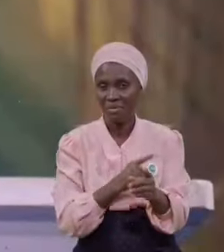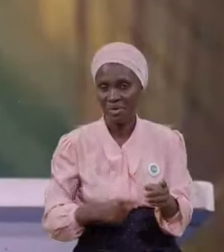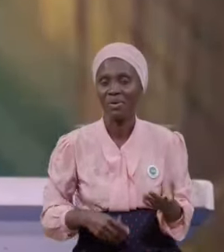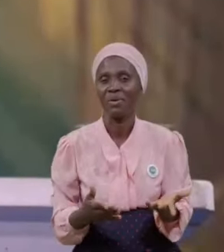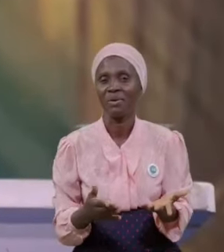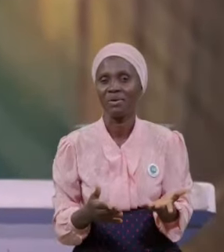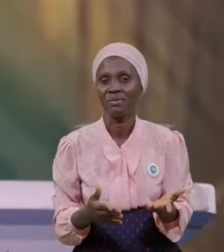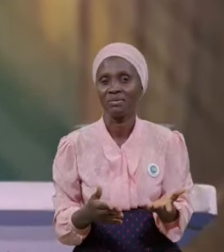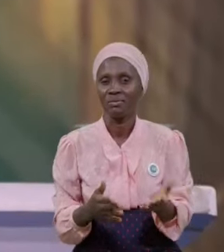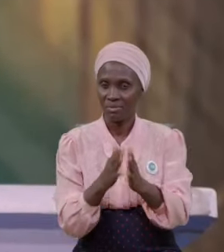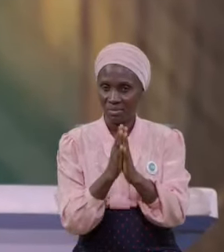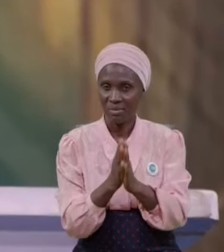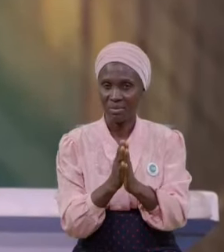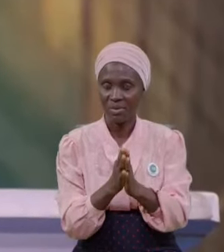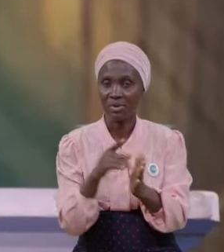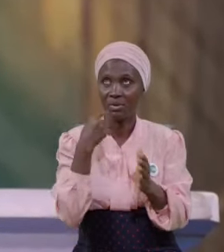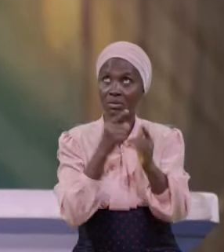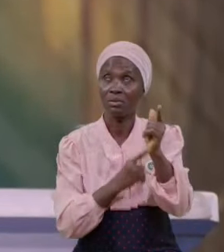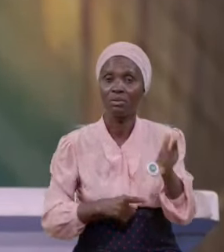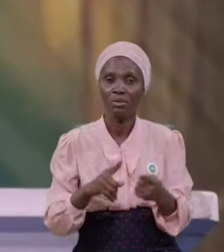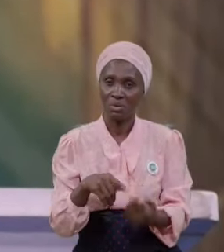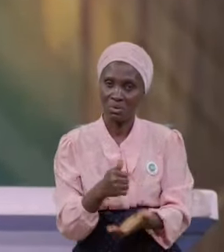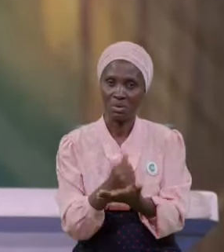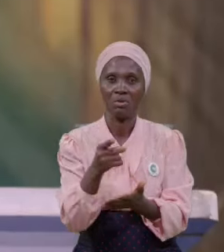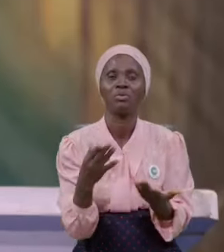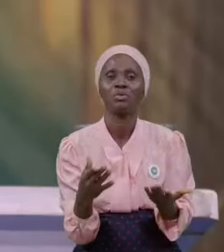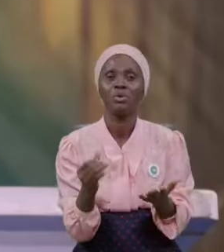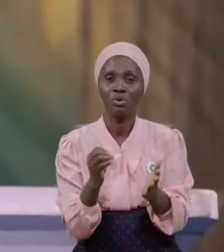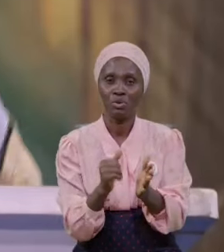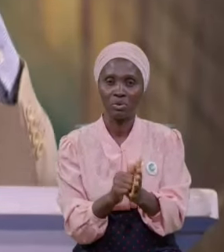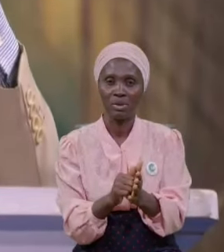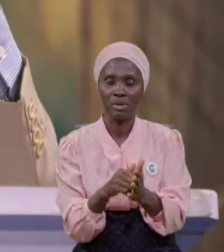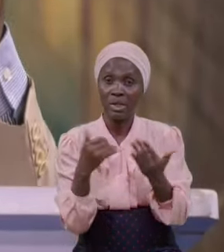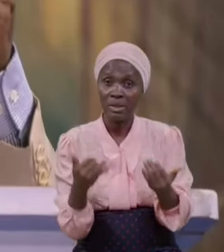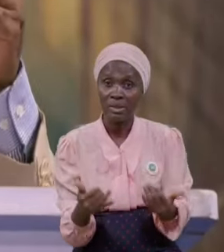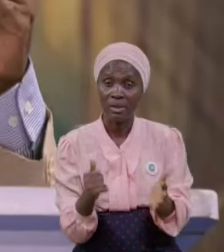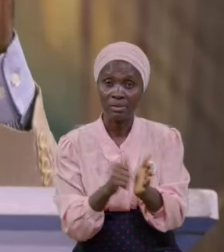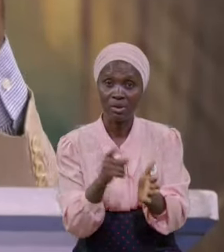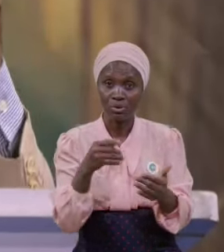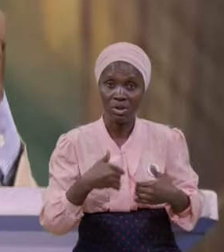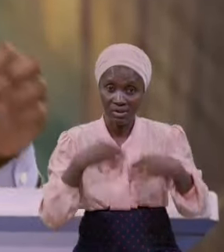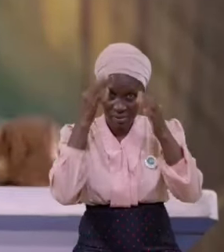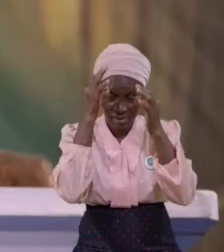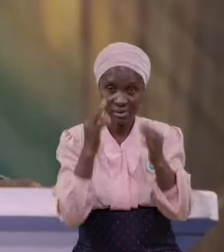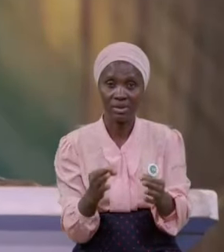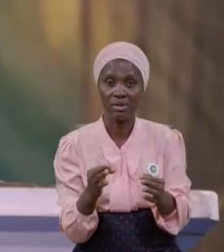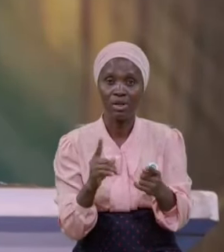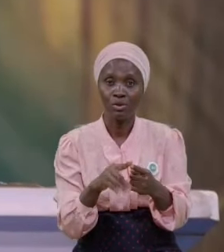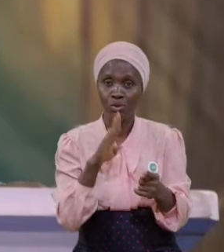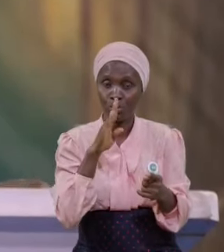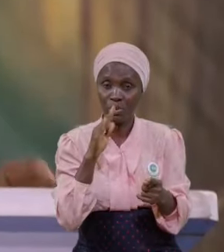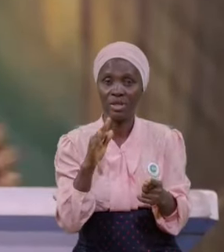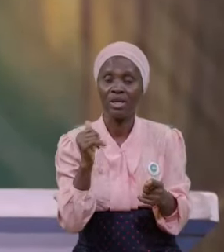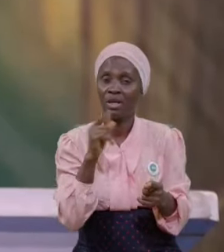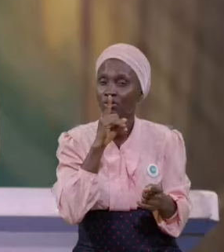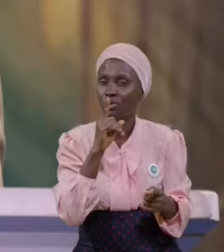so that now that you have decided to be an actual Christian, you will